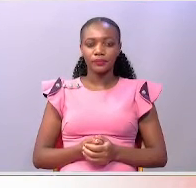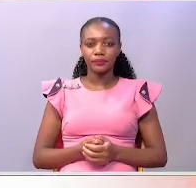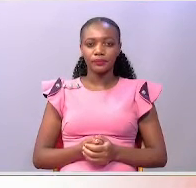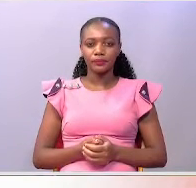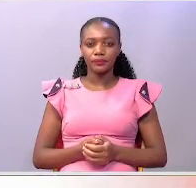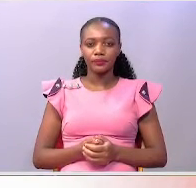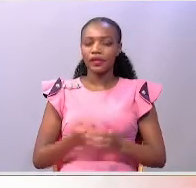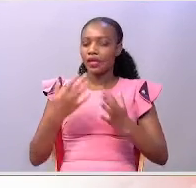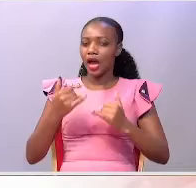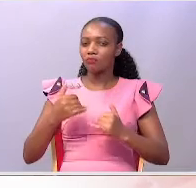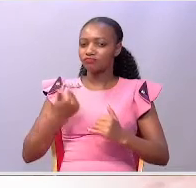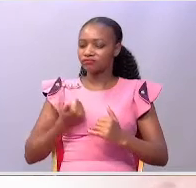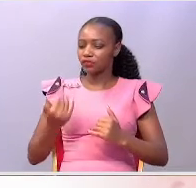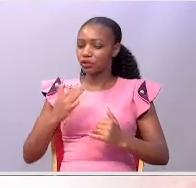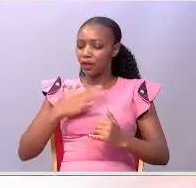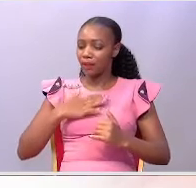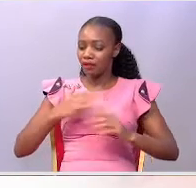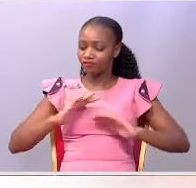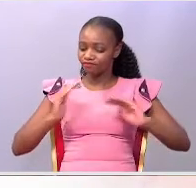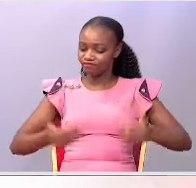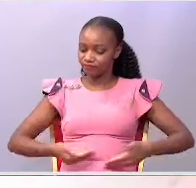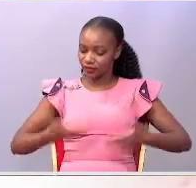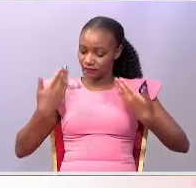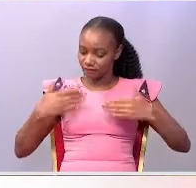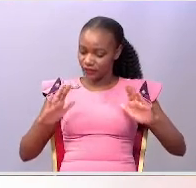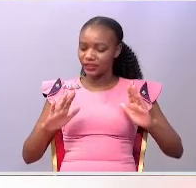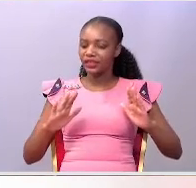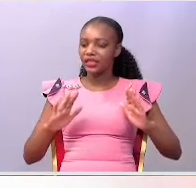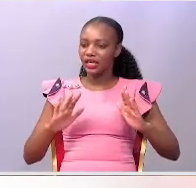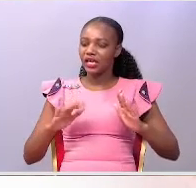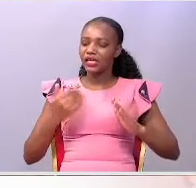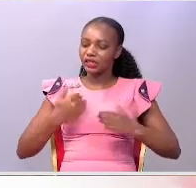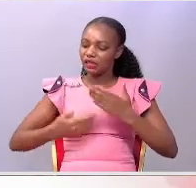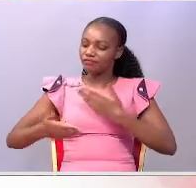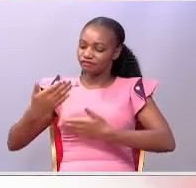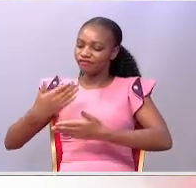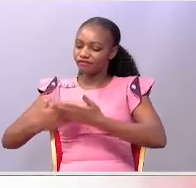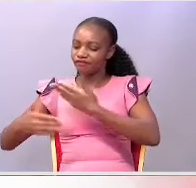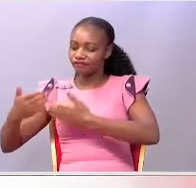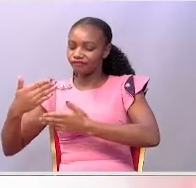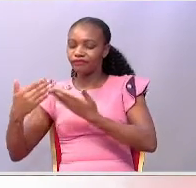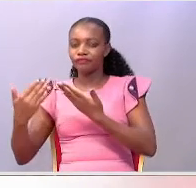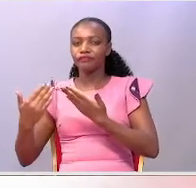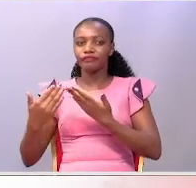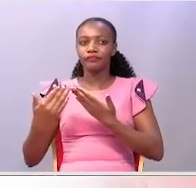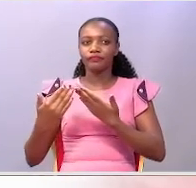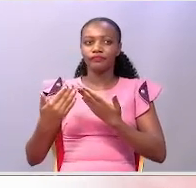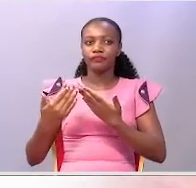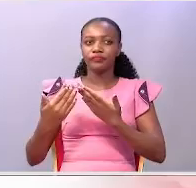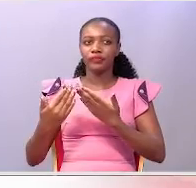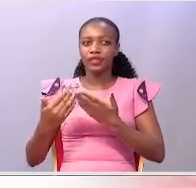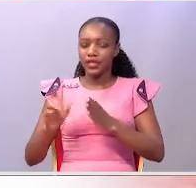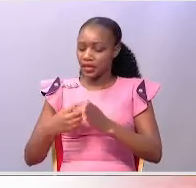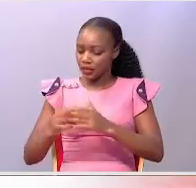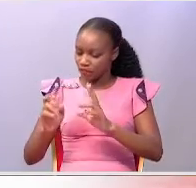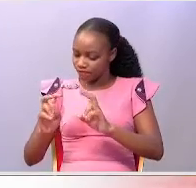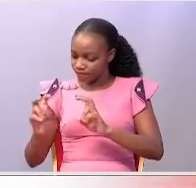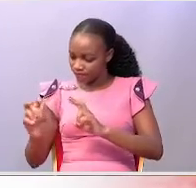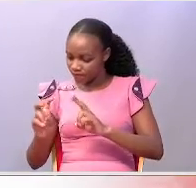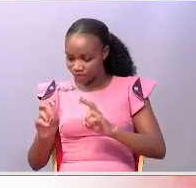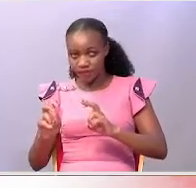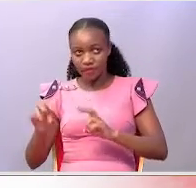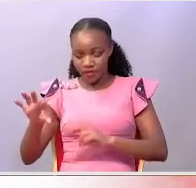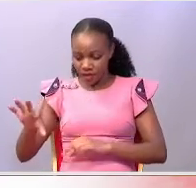mimi bado sikuwa najua. Ndio nikamuongelesha ile harakati ya kuingia kwa bagi yake, nikapata